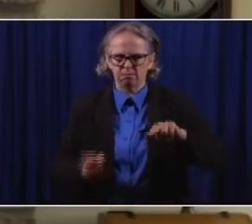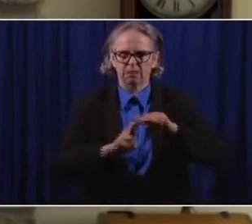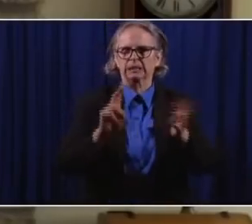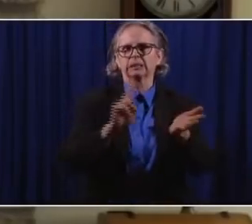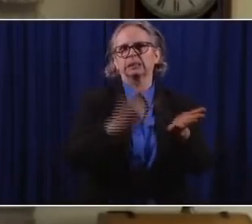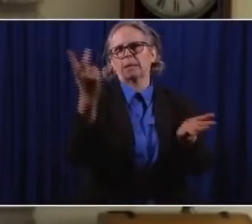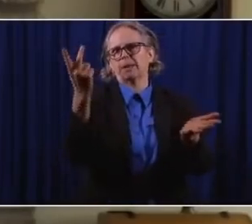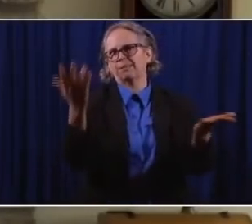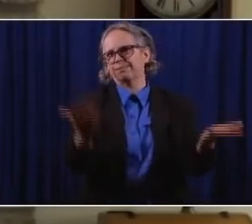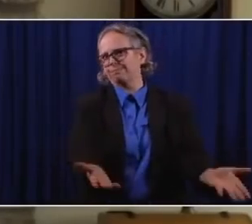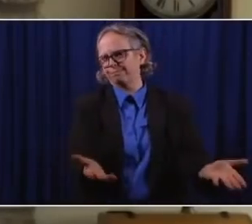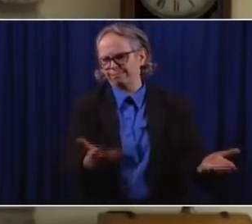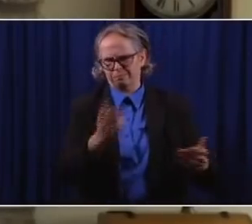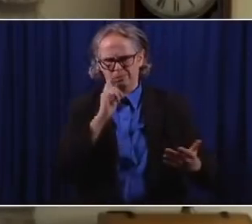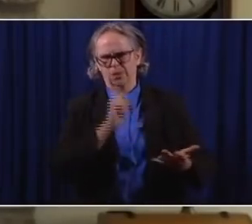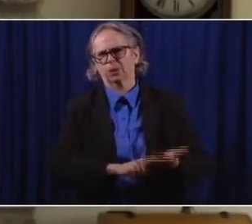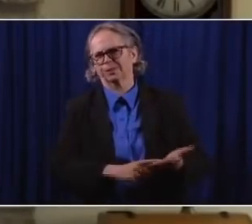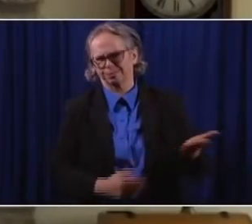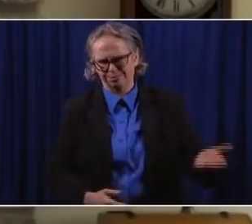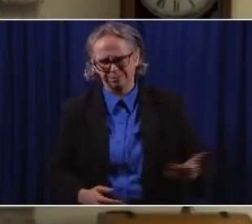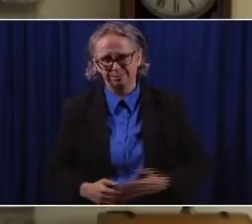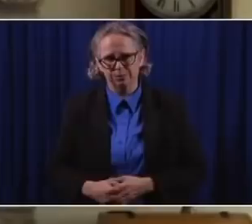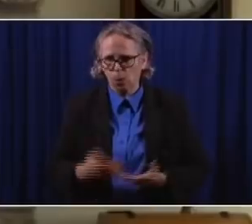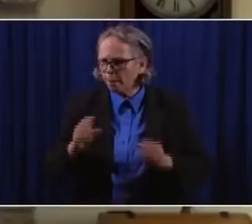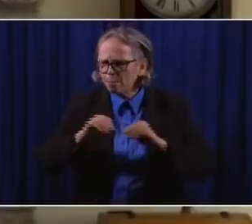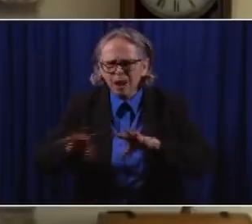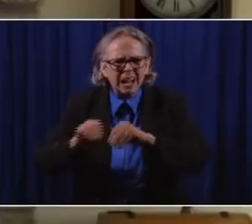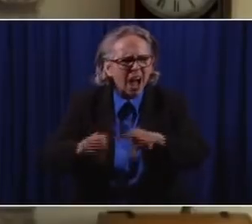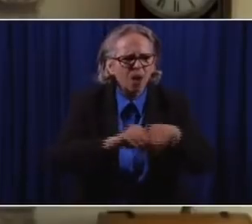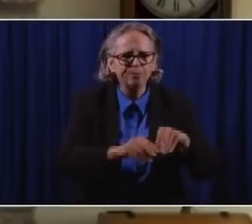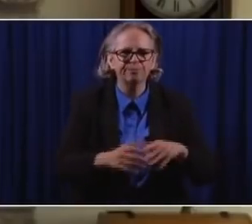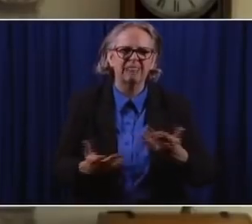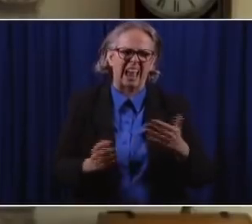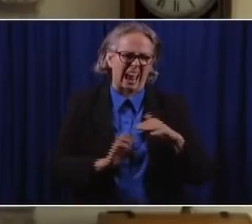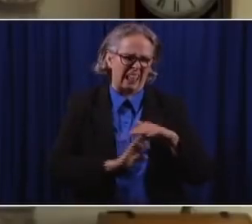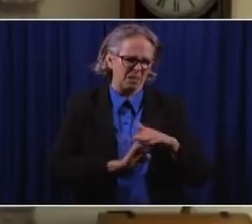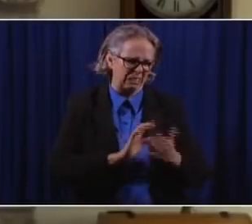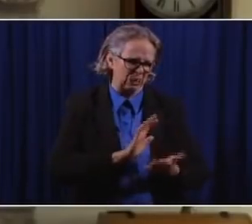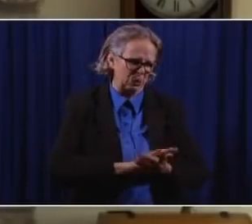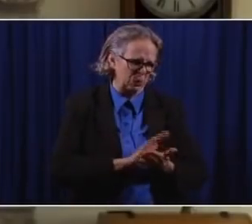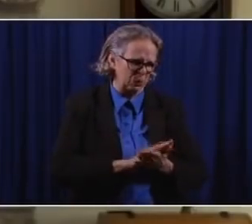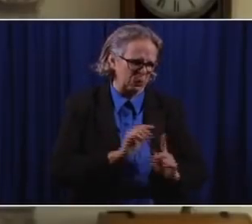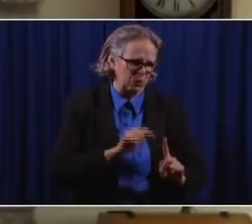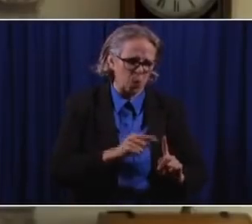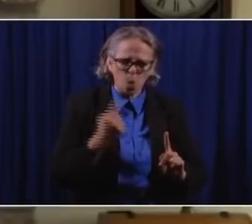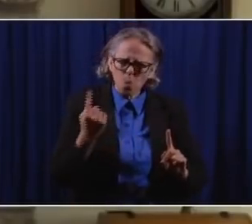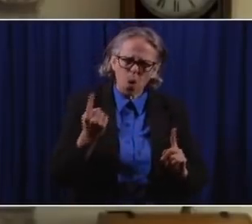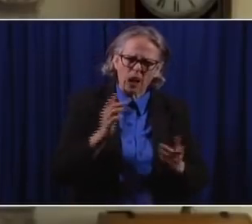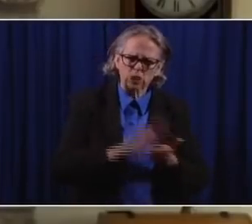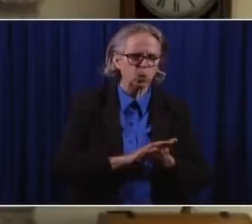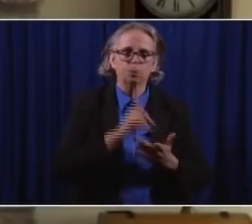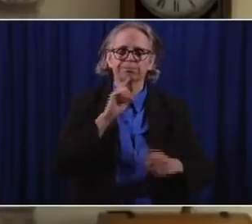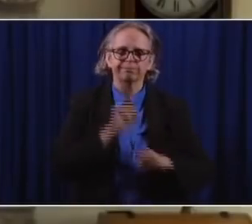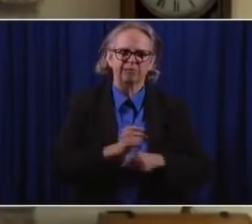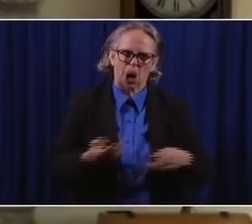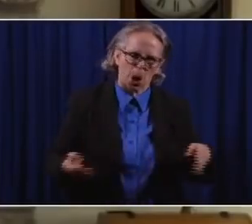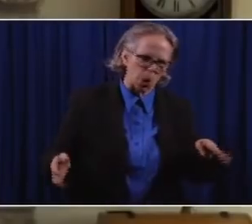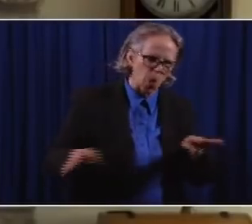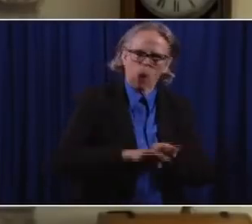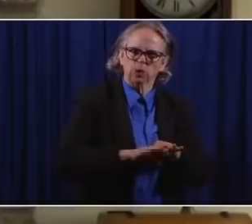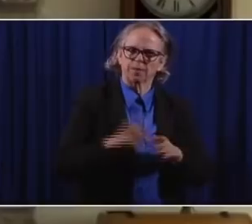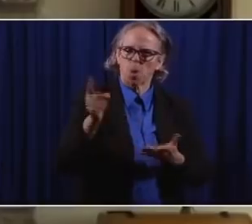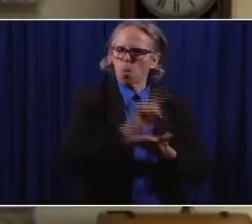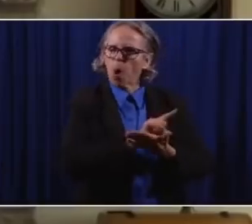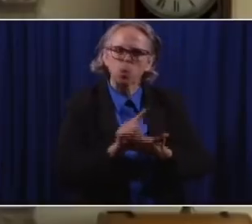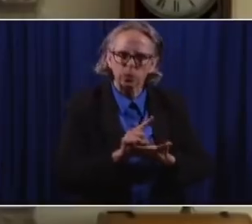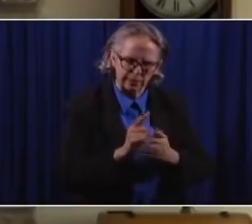officials report that an elementary school closed for a week because of the number of students who had to be absent and a problem